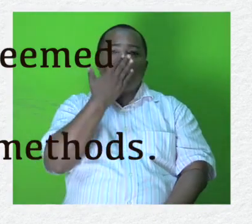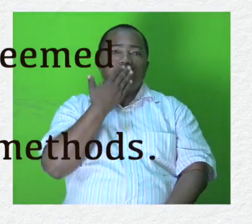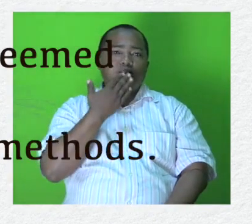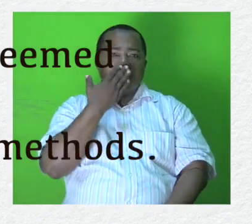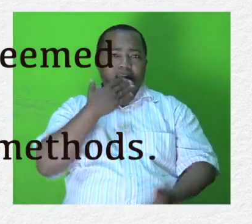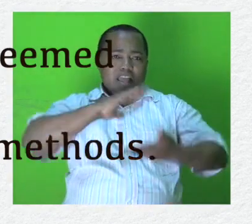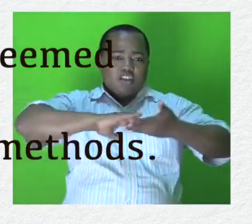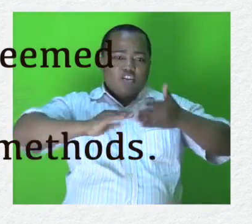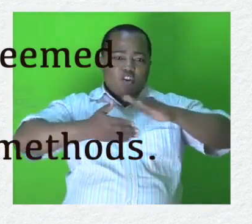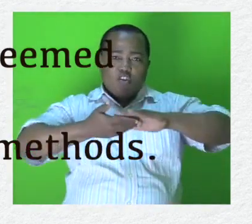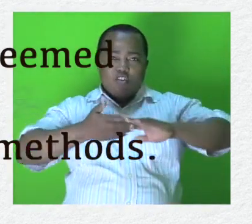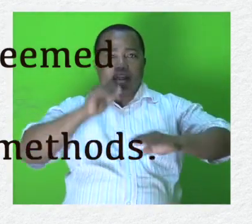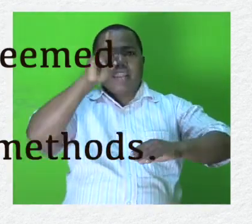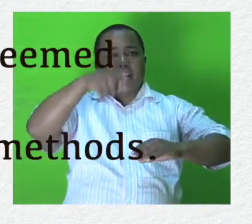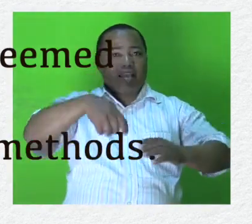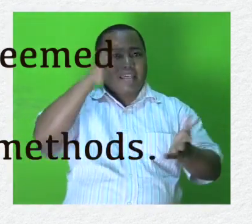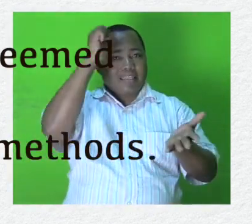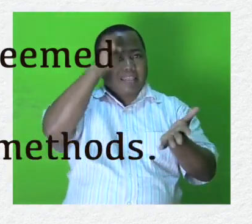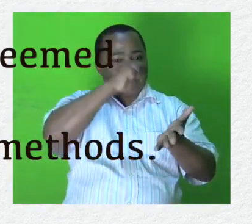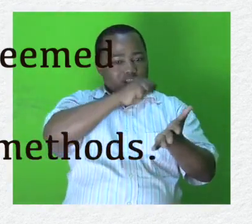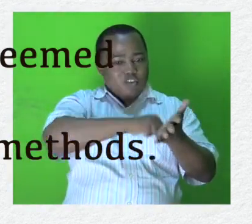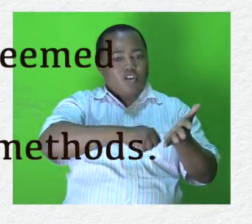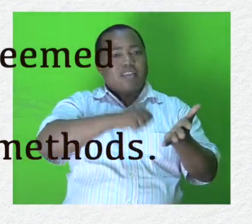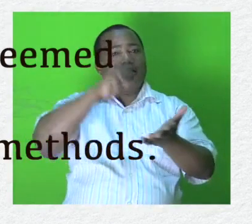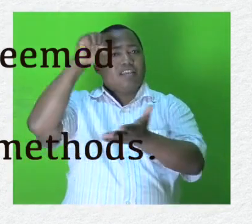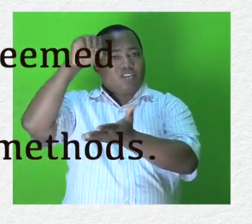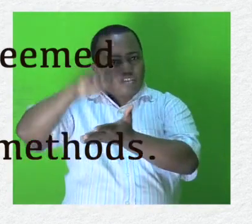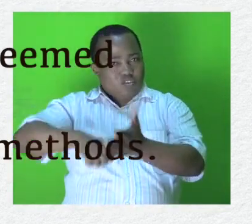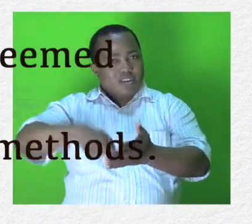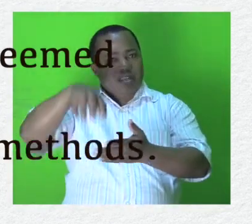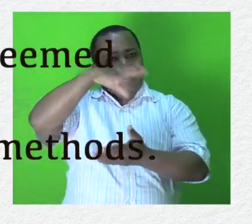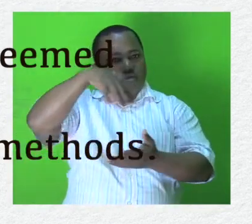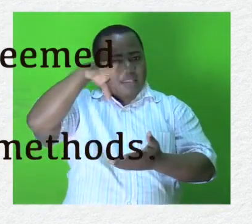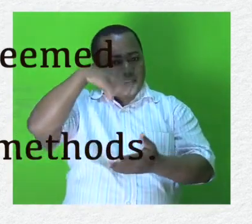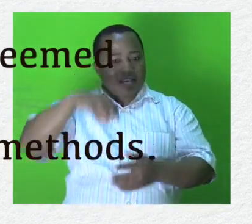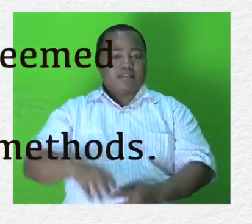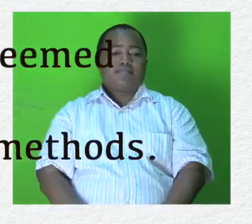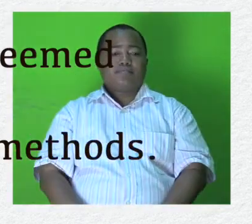Sugar solution is a solid mixture.